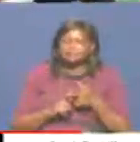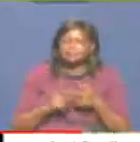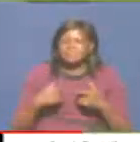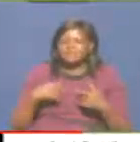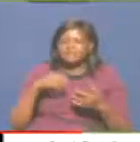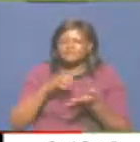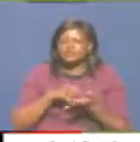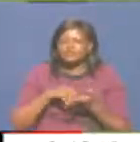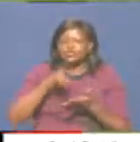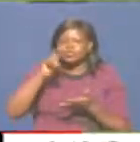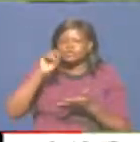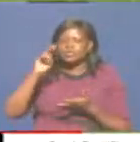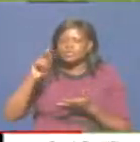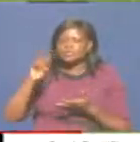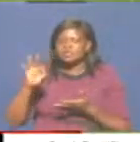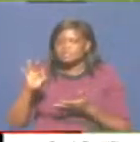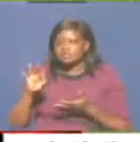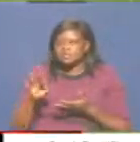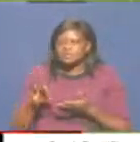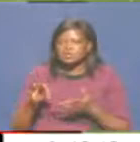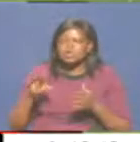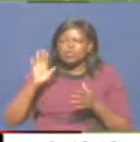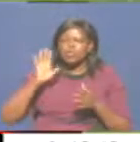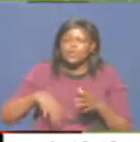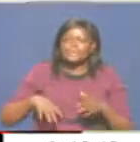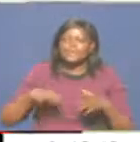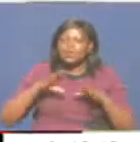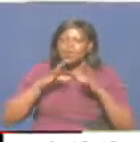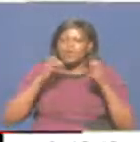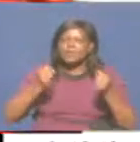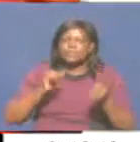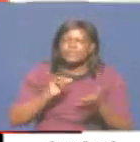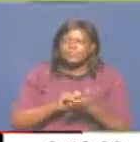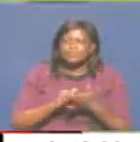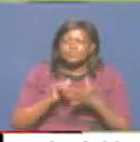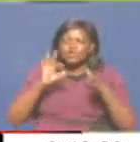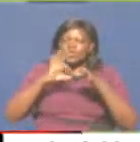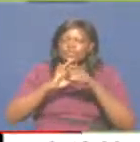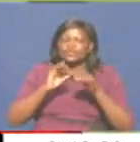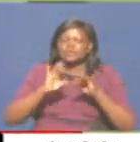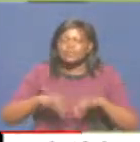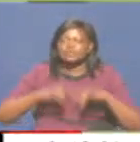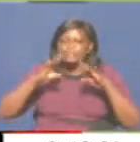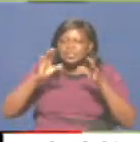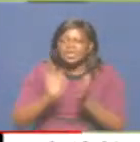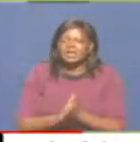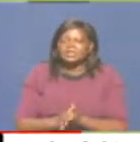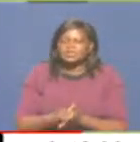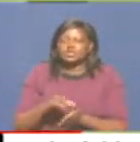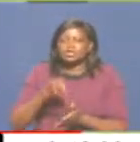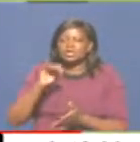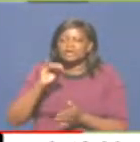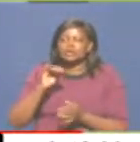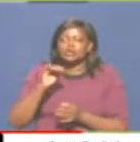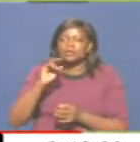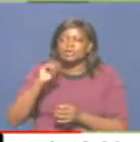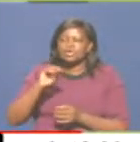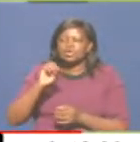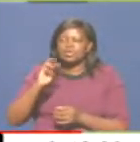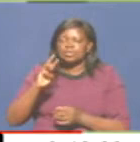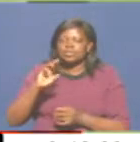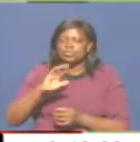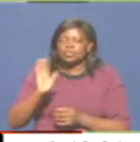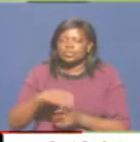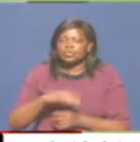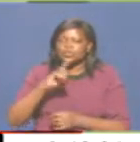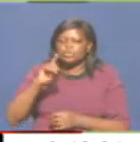2023 FIFA Women's World Cup that will be co-hosted by New Zealand and Australia. We have prepared everybody to play. So